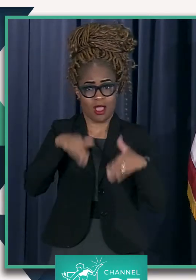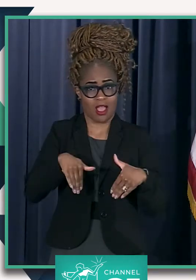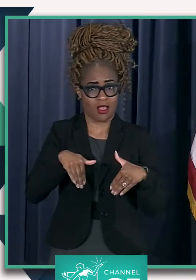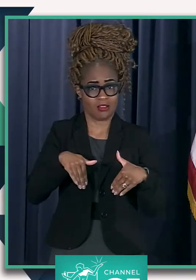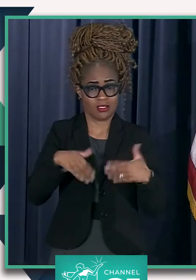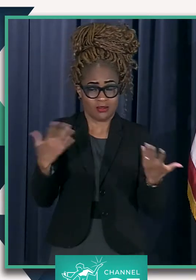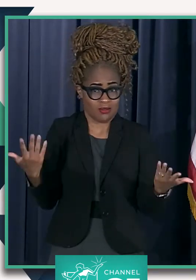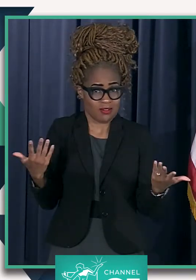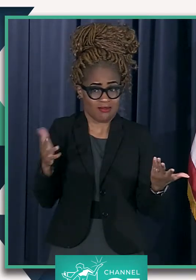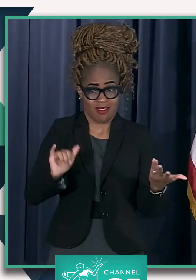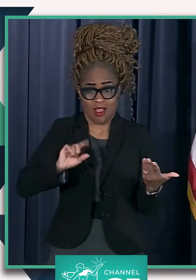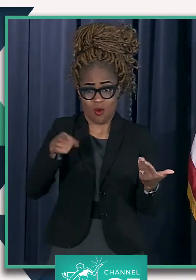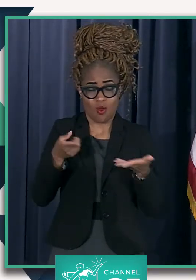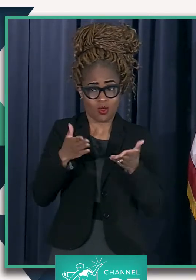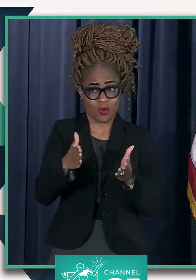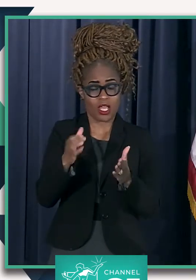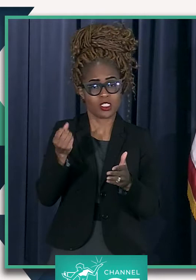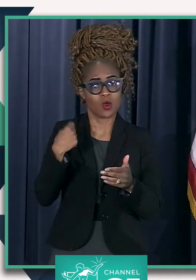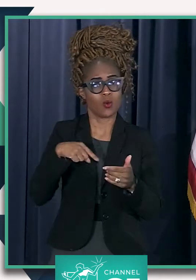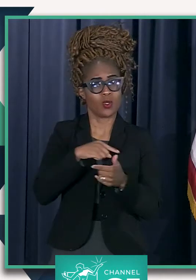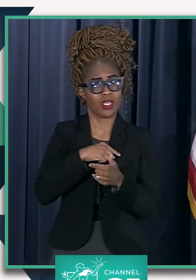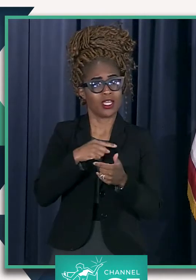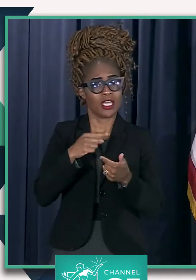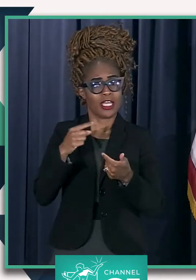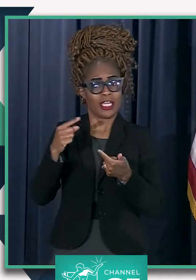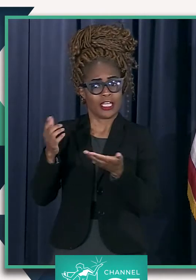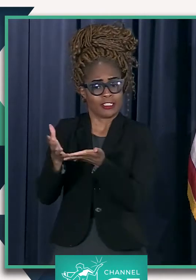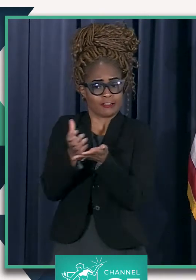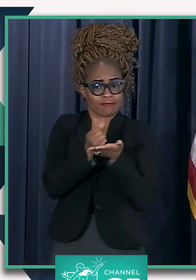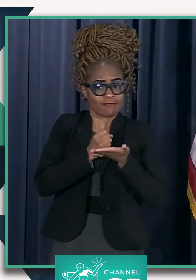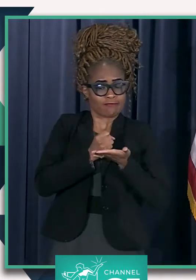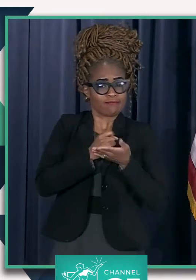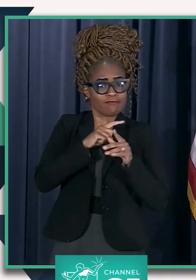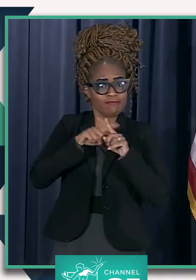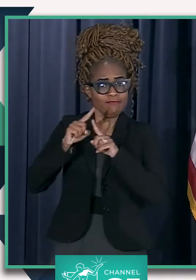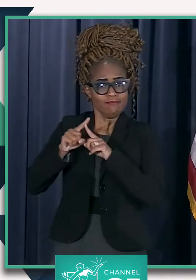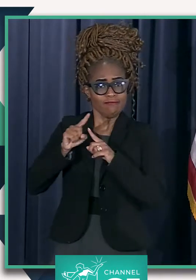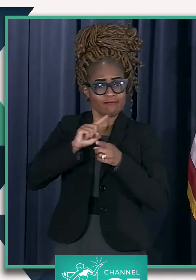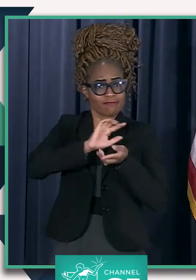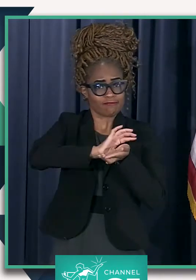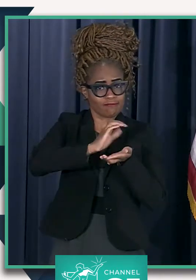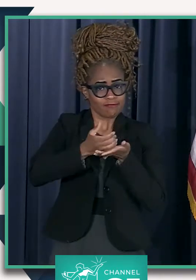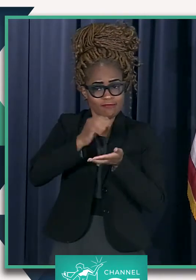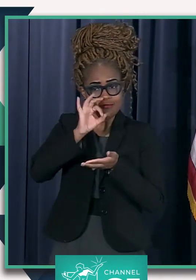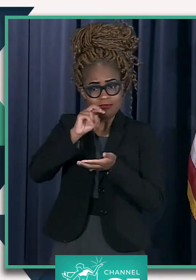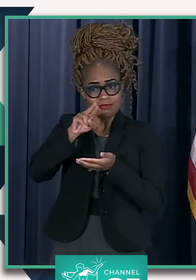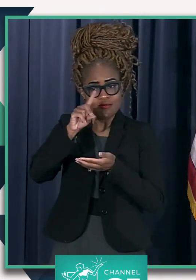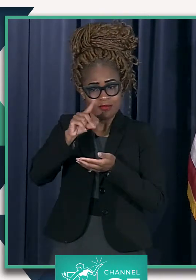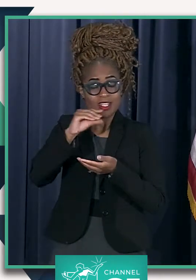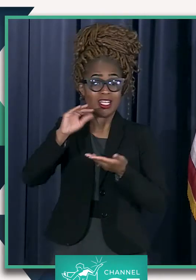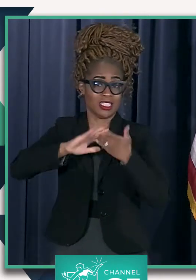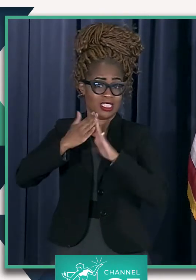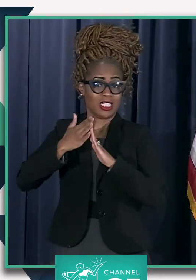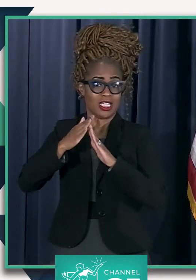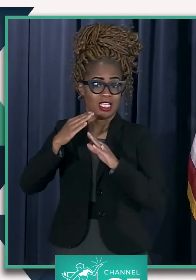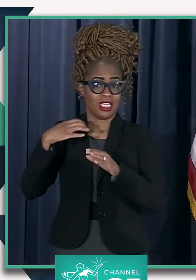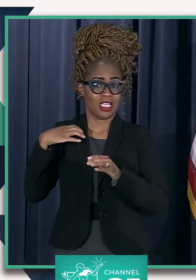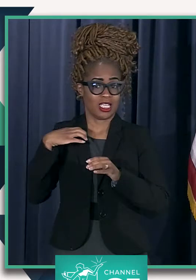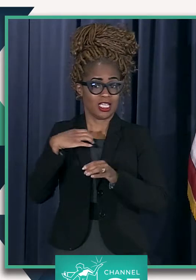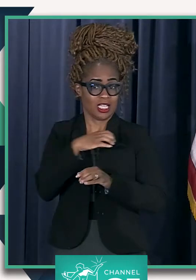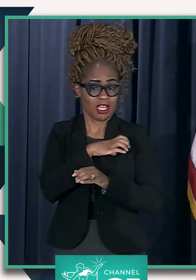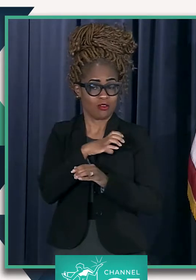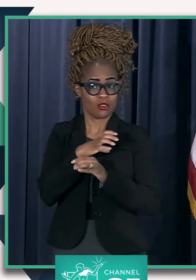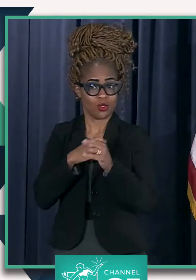around it. And so we have put together a number of funds over the last few years, and City Council has been very supportive, particularly Council